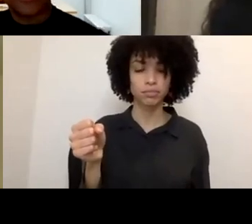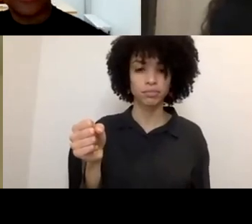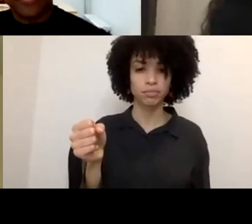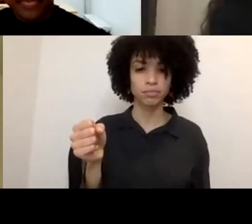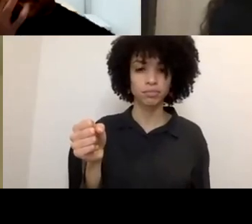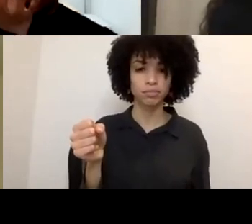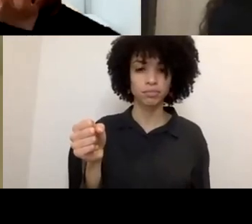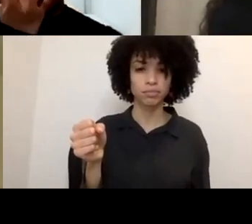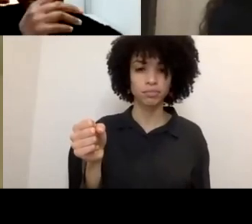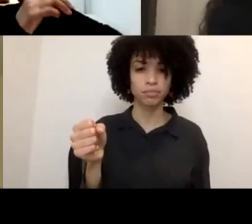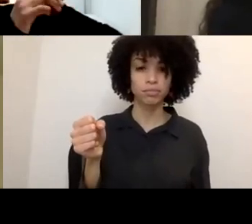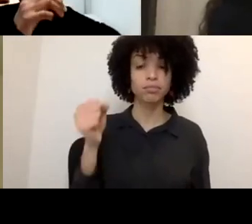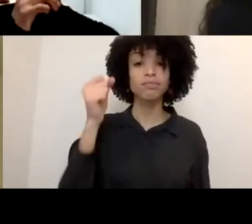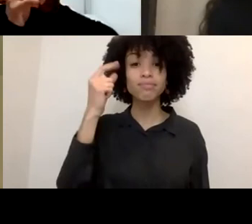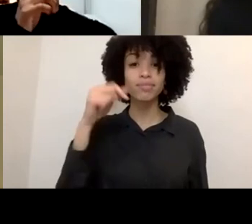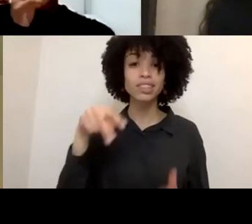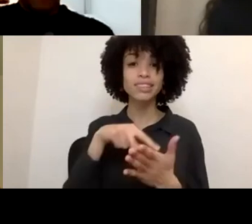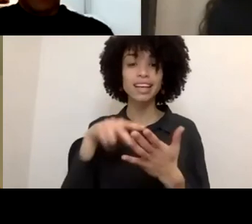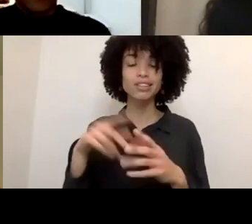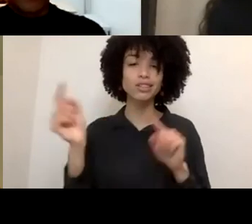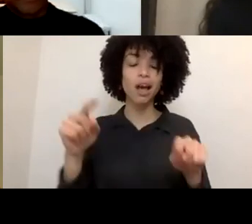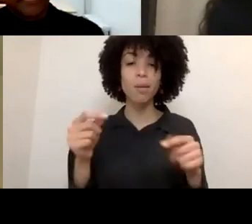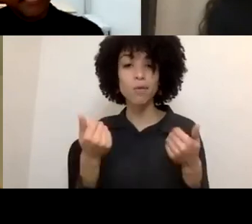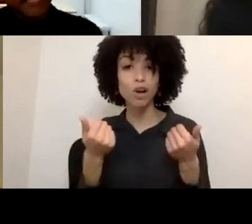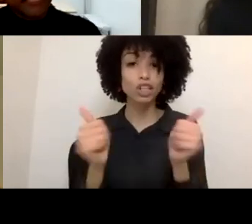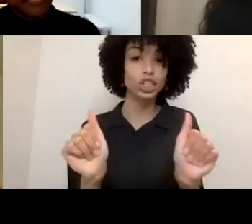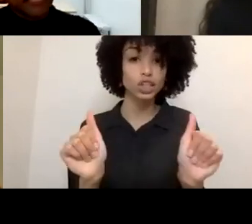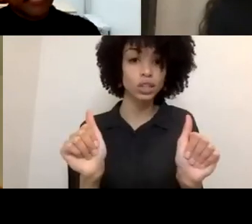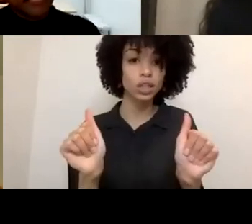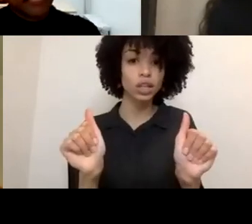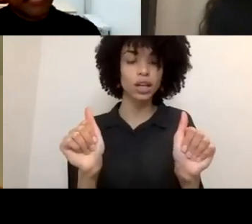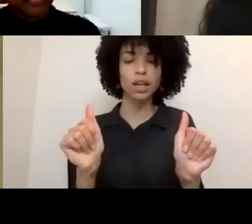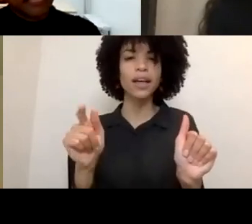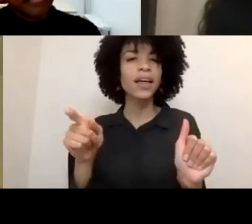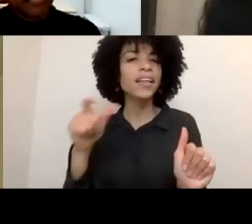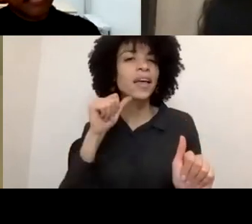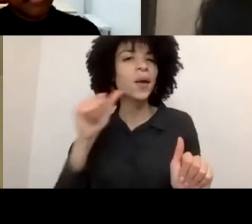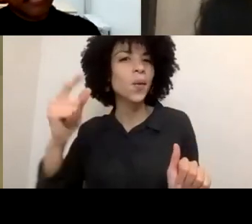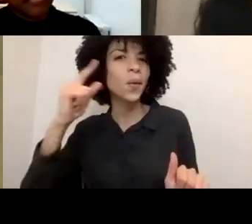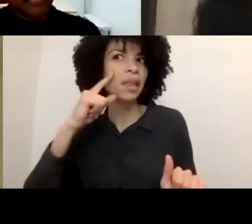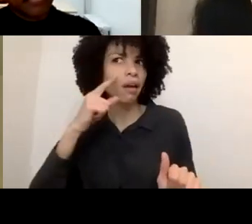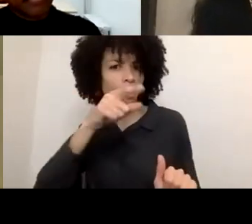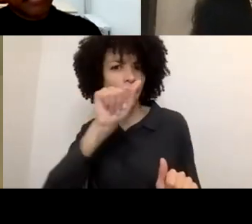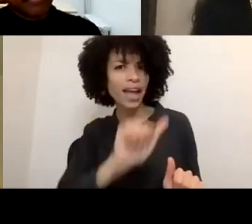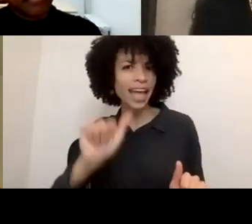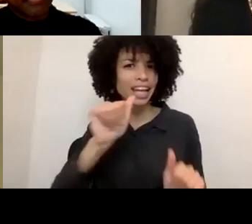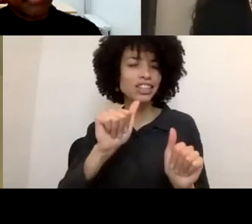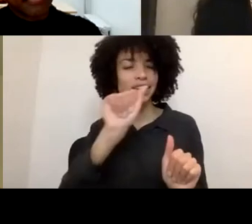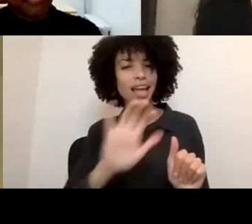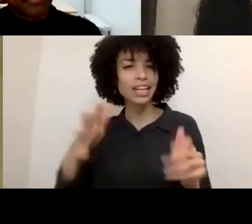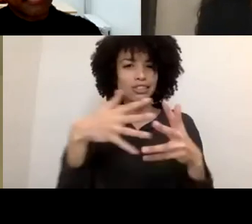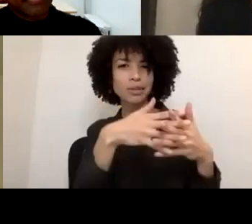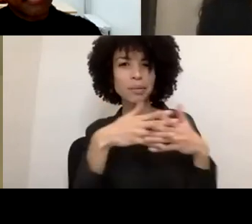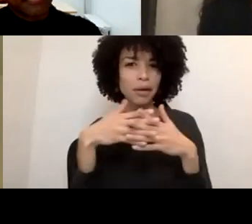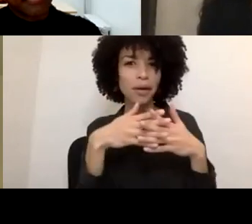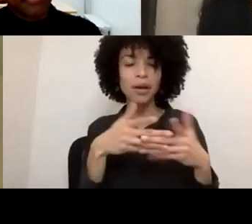when dancers come to audition, they don't think to come to dance for Asian American. they don't know who Naini Chen is. They can't even